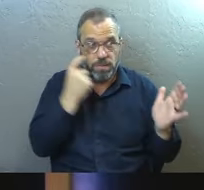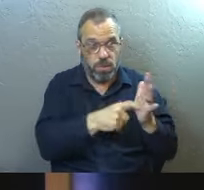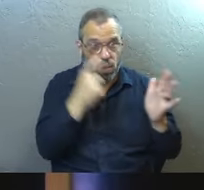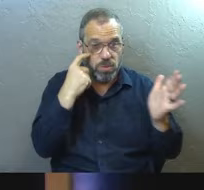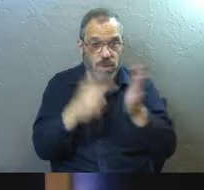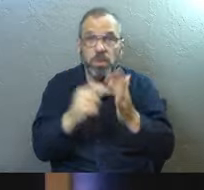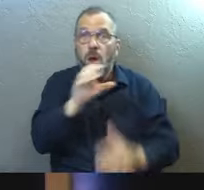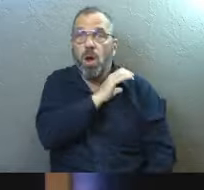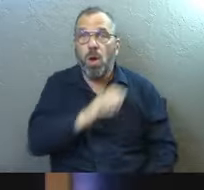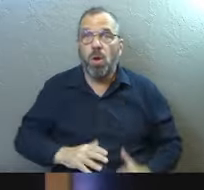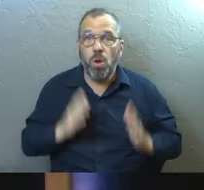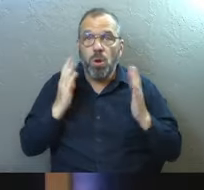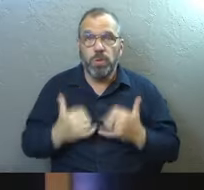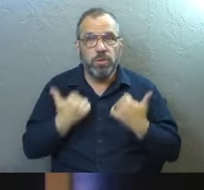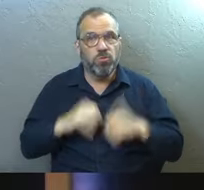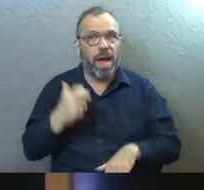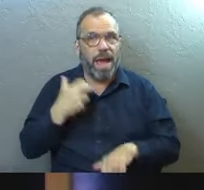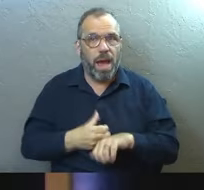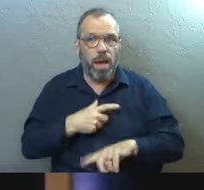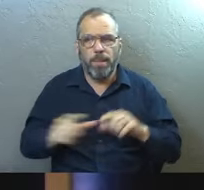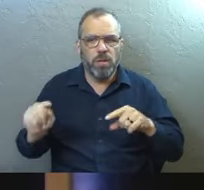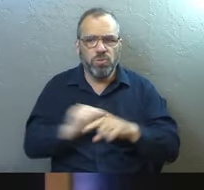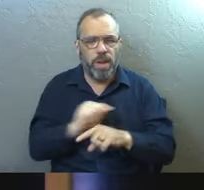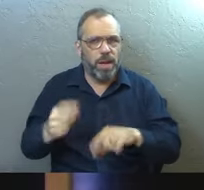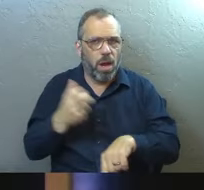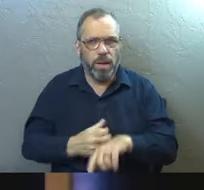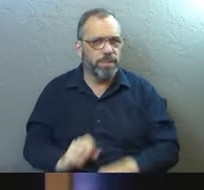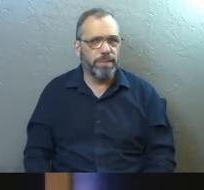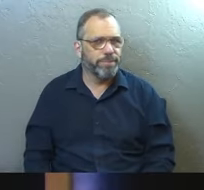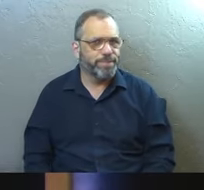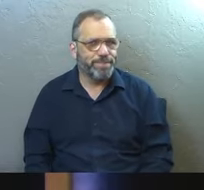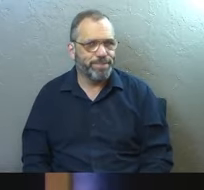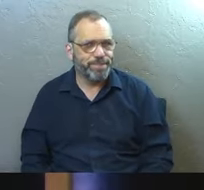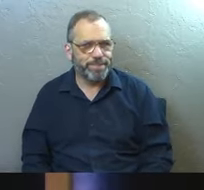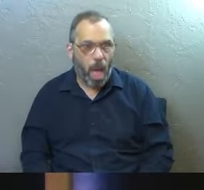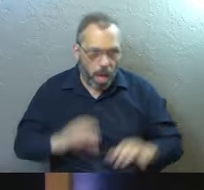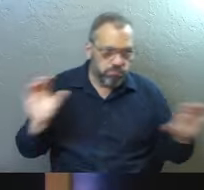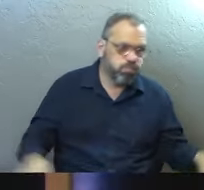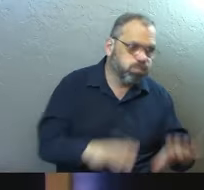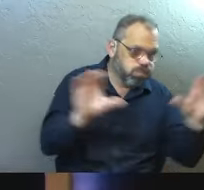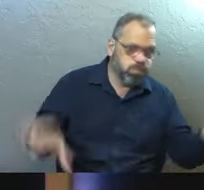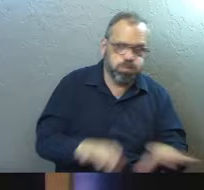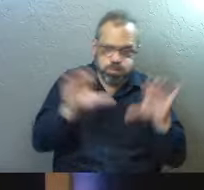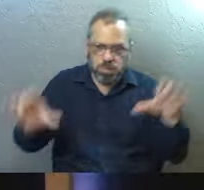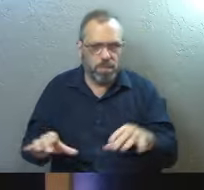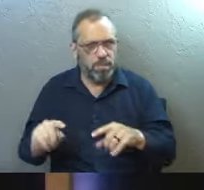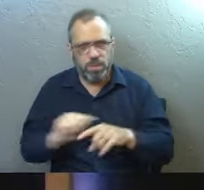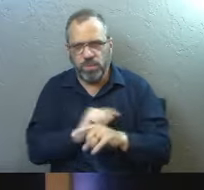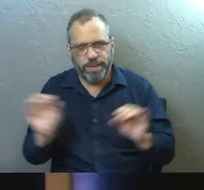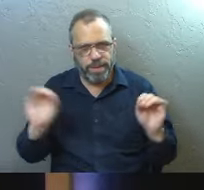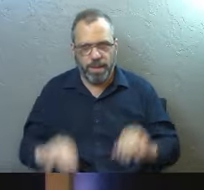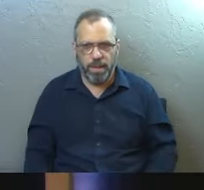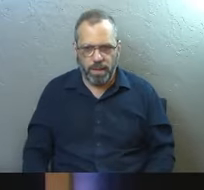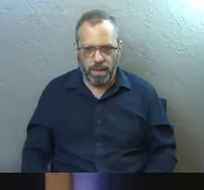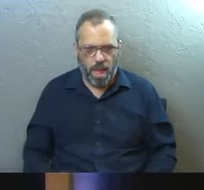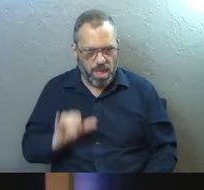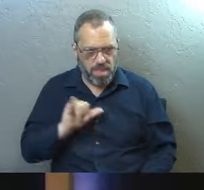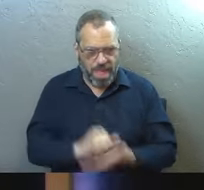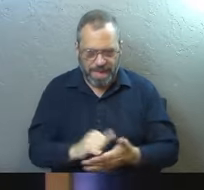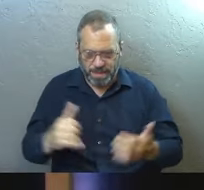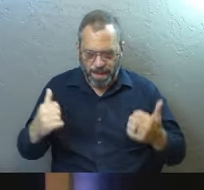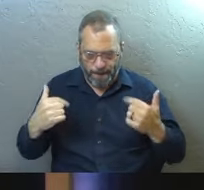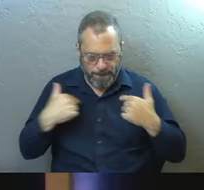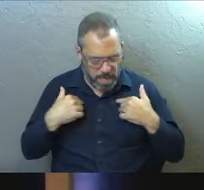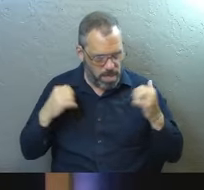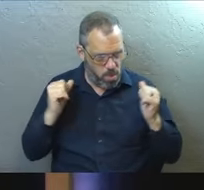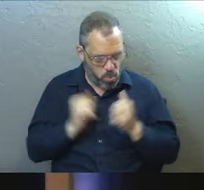noticed is that Christians try really hard, but they don't train really hard. And I remember being like, man, like that is me with